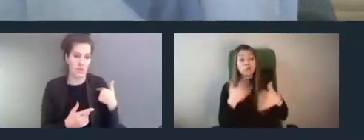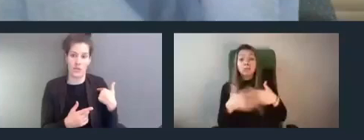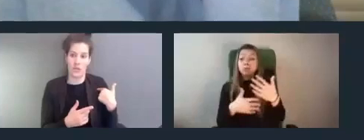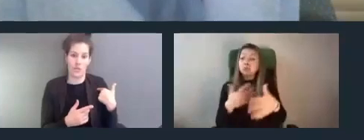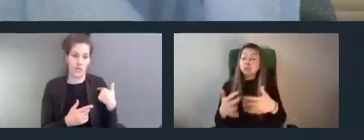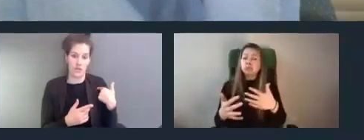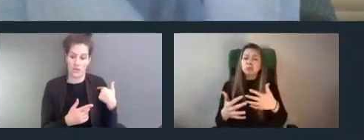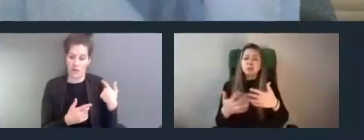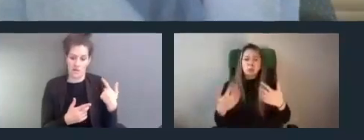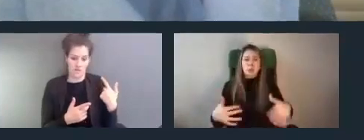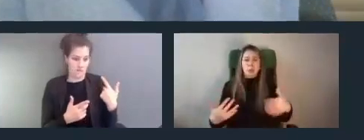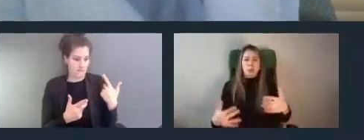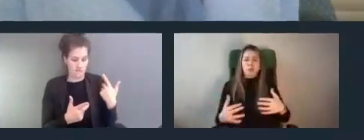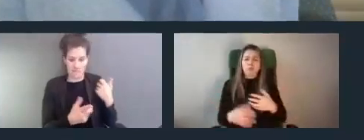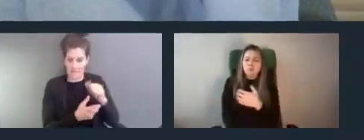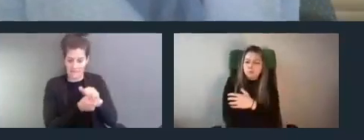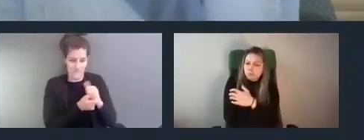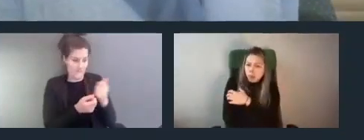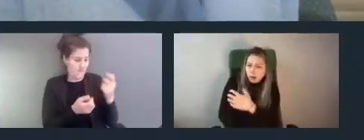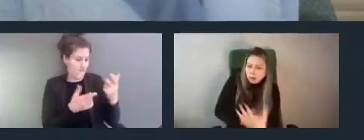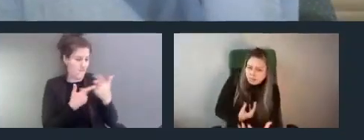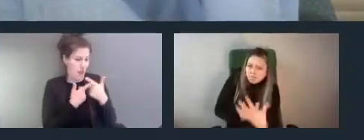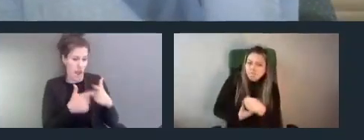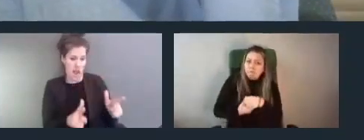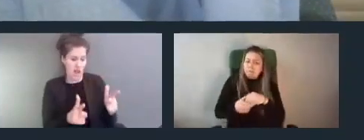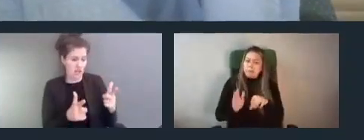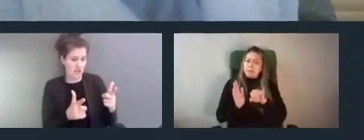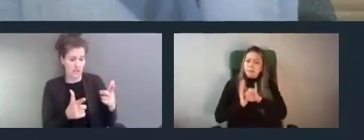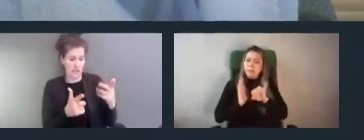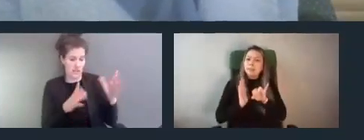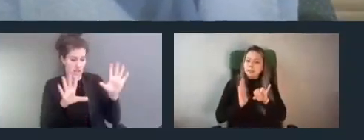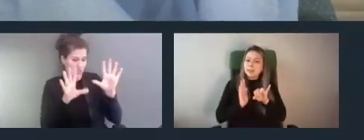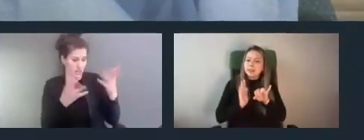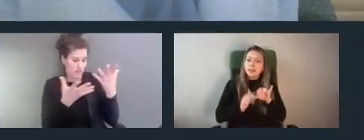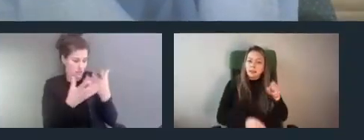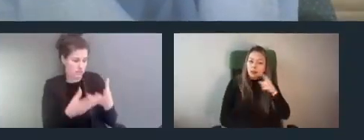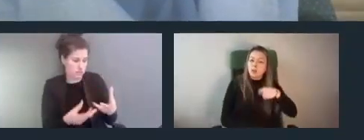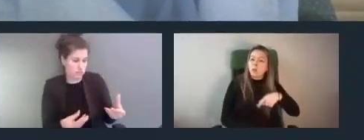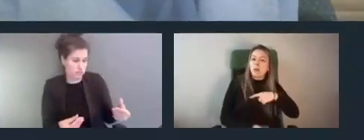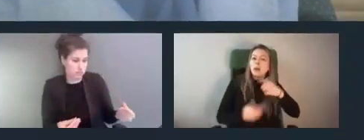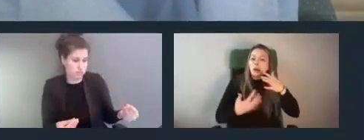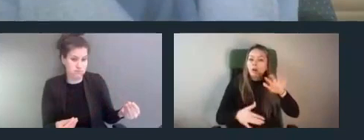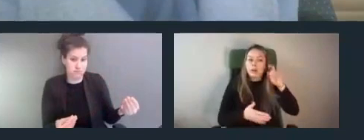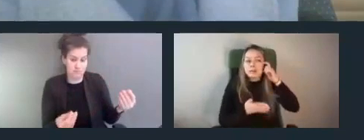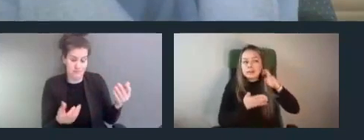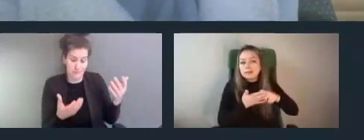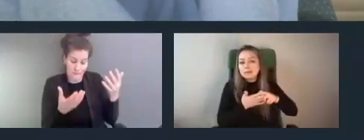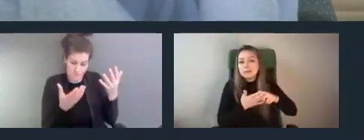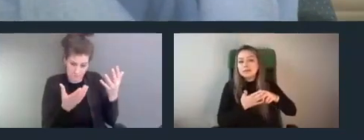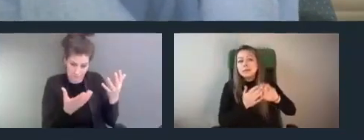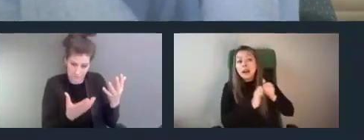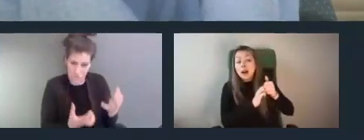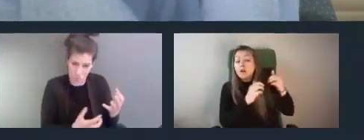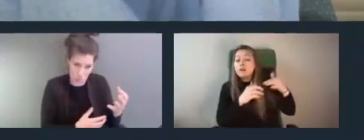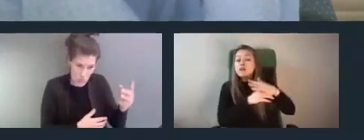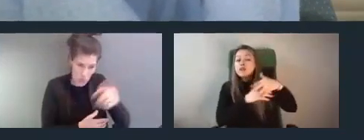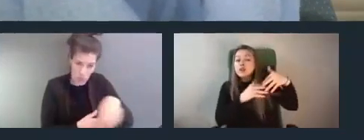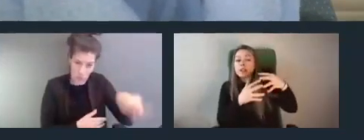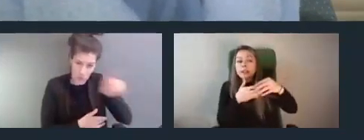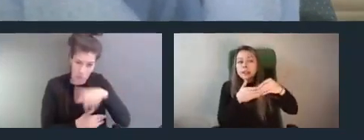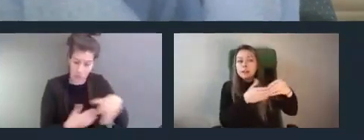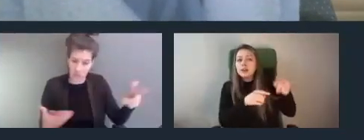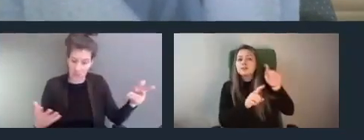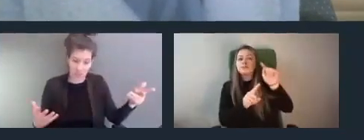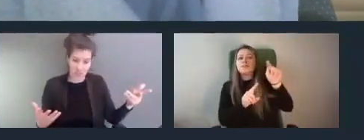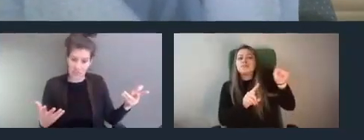especially through the ways that many of our Indigenous leaders across this country have told us and what it meant for them. And I